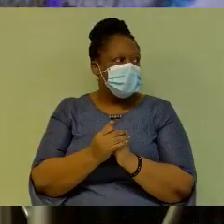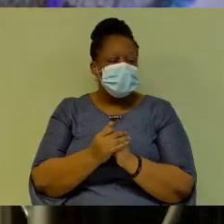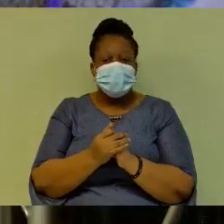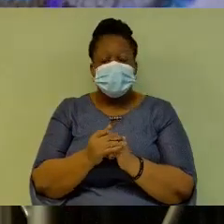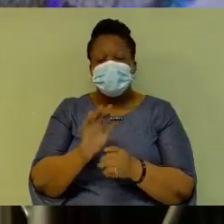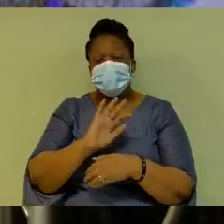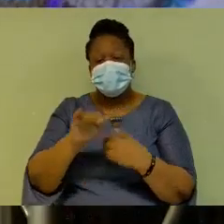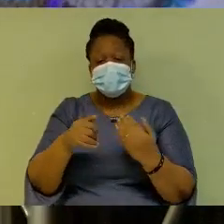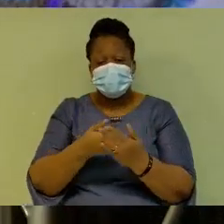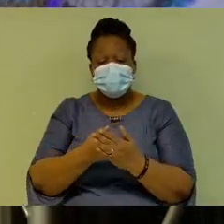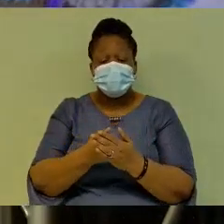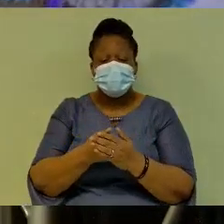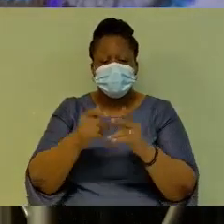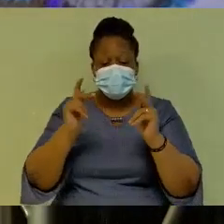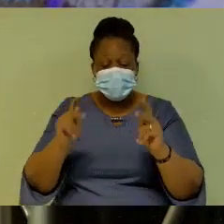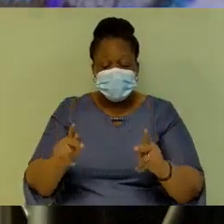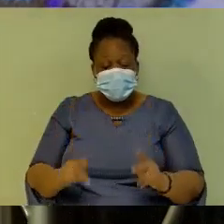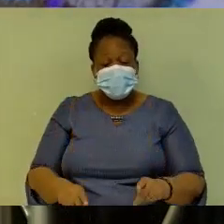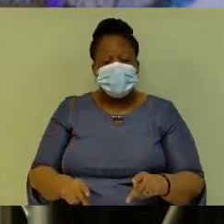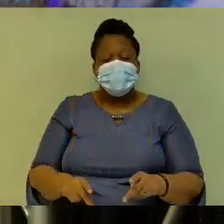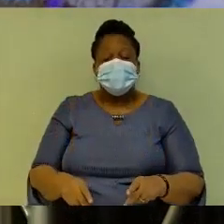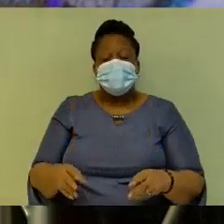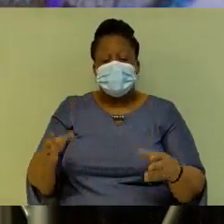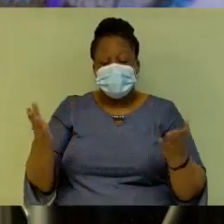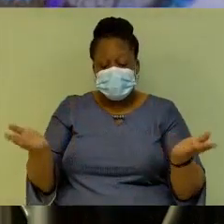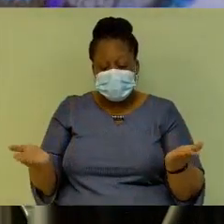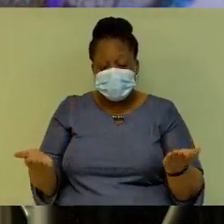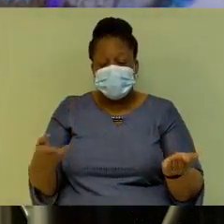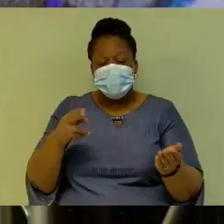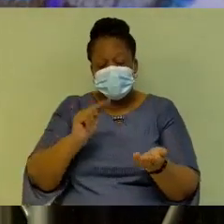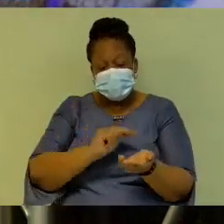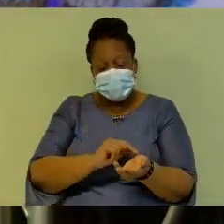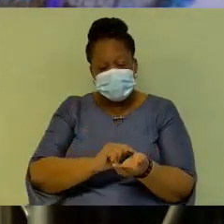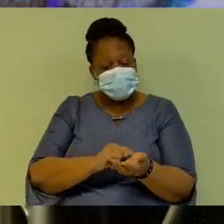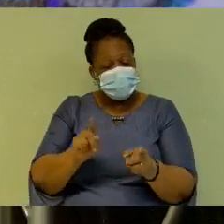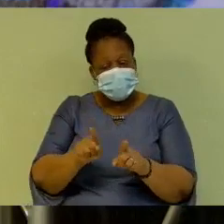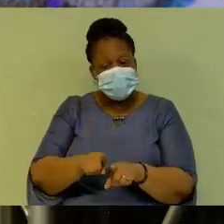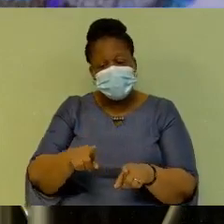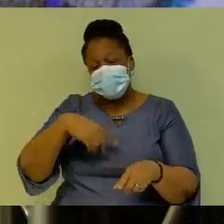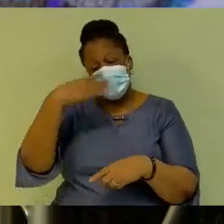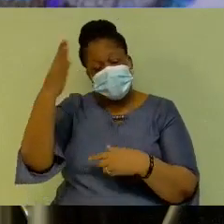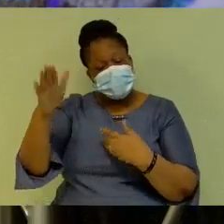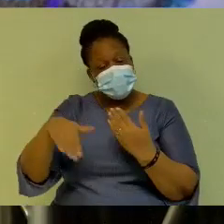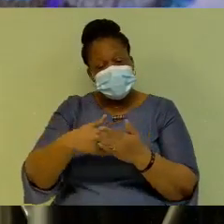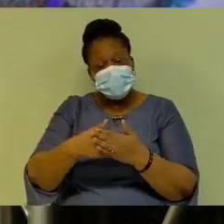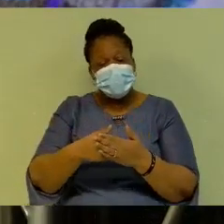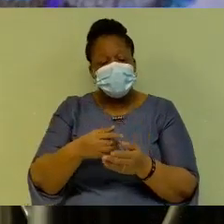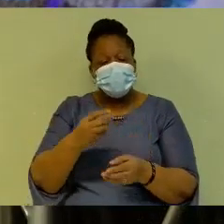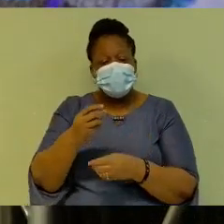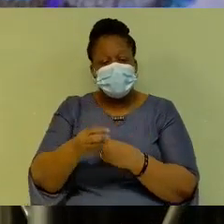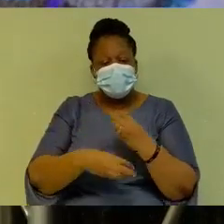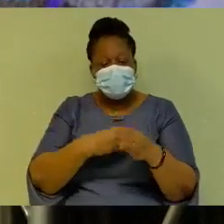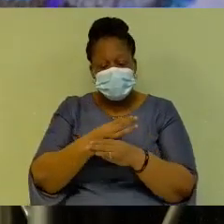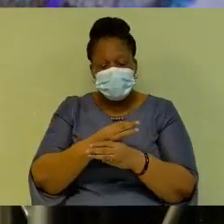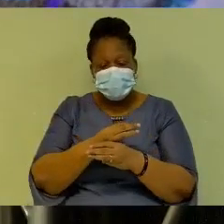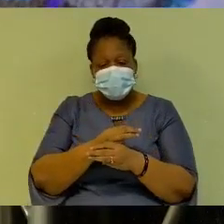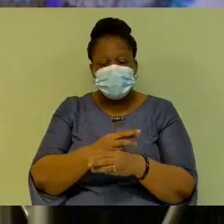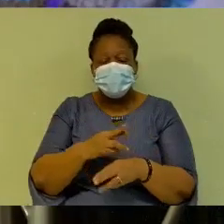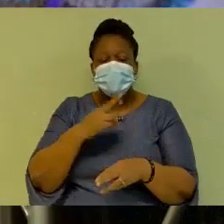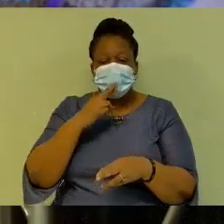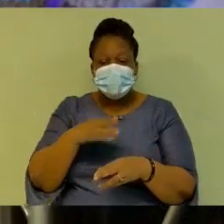global citizens, our local nursing fraternity, like the rest of the international counterparts of theirs, are called upon to